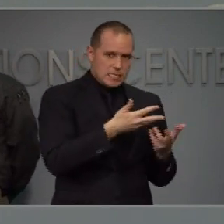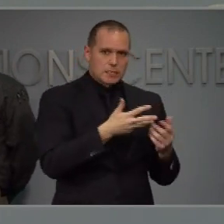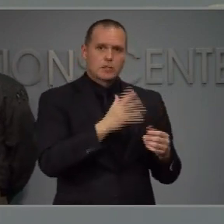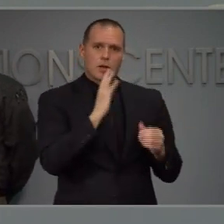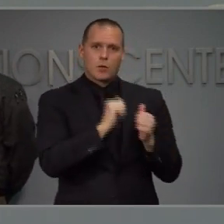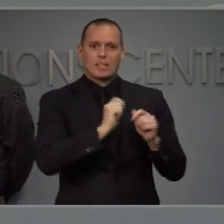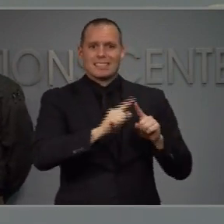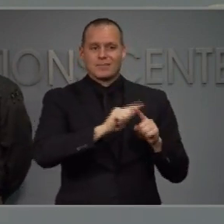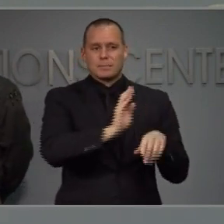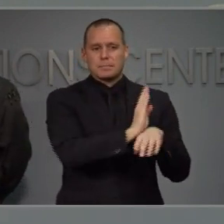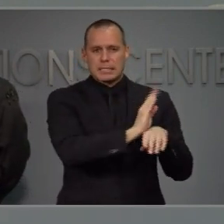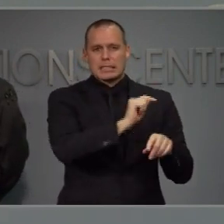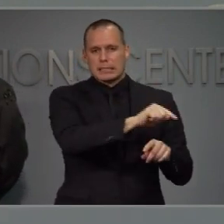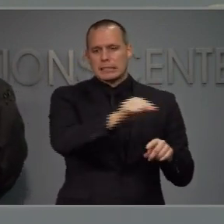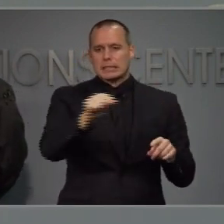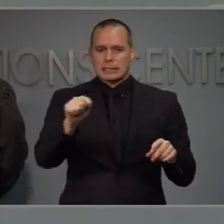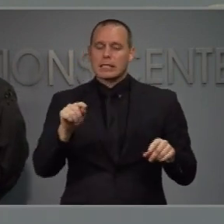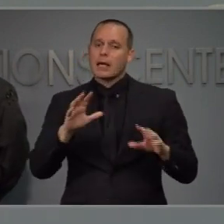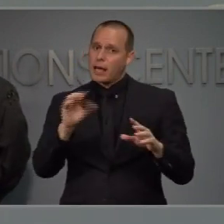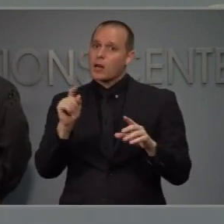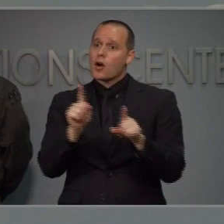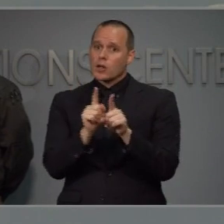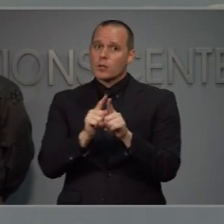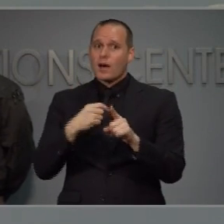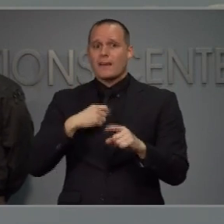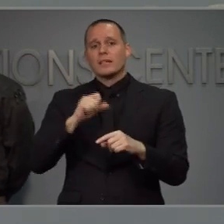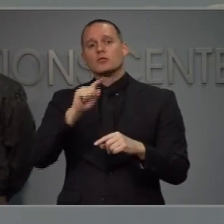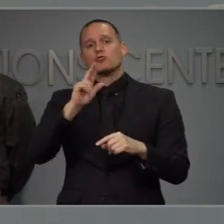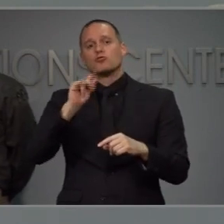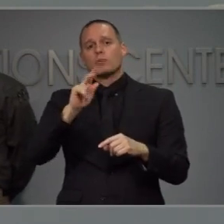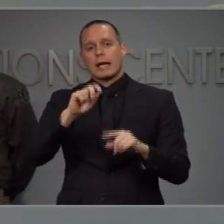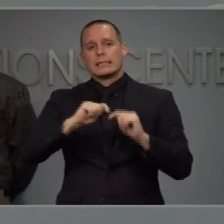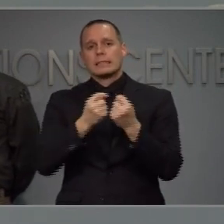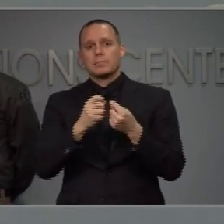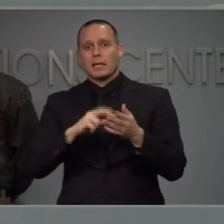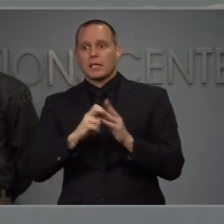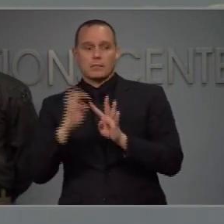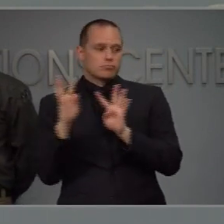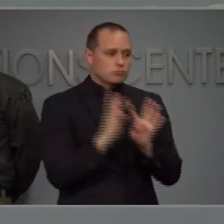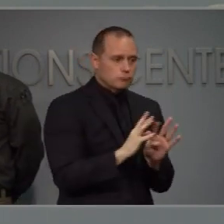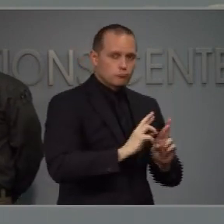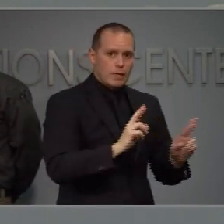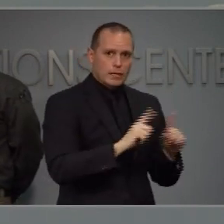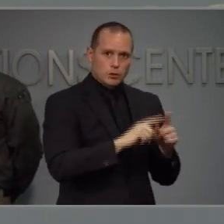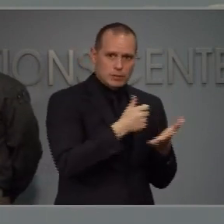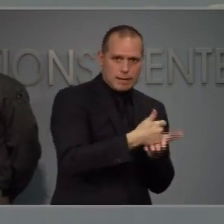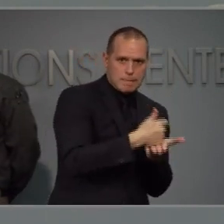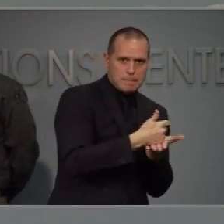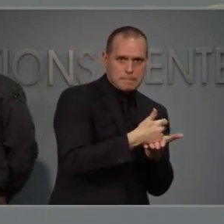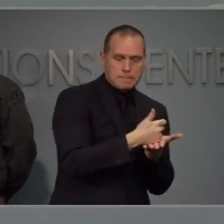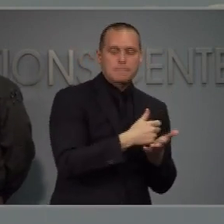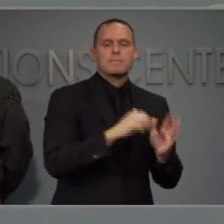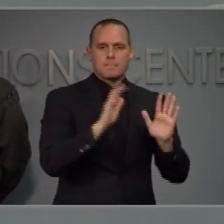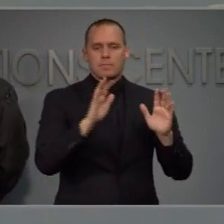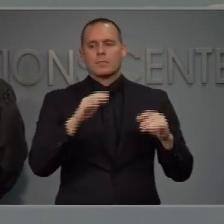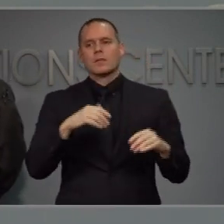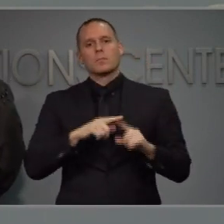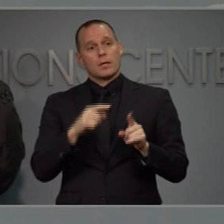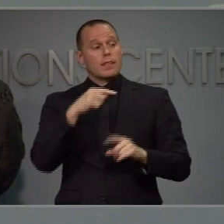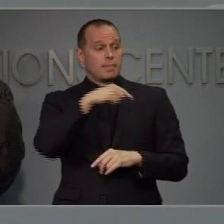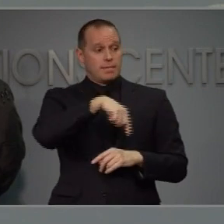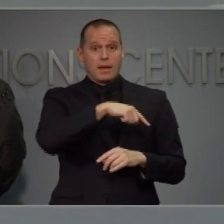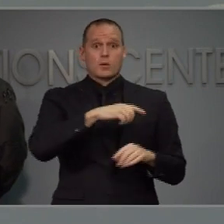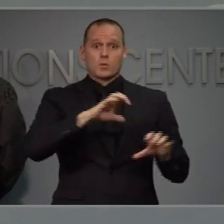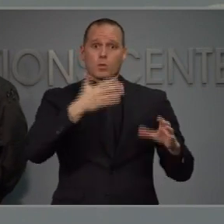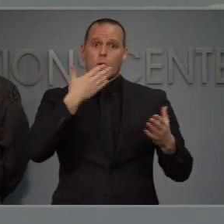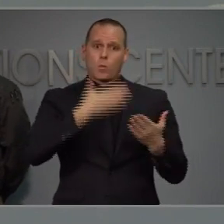entities of folks, as well as have strike teams on the ground working with folks. What I'd say is they are doing very well at following our public